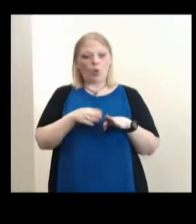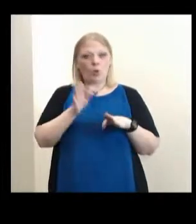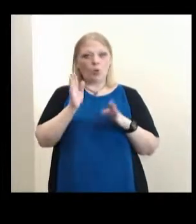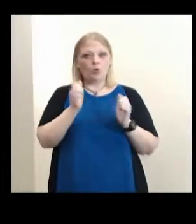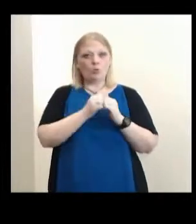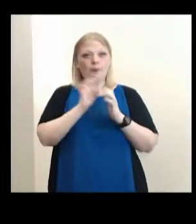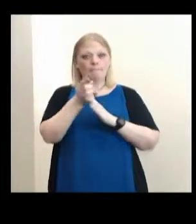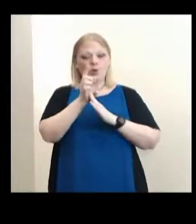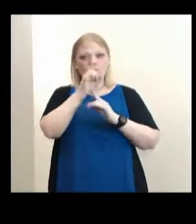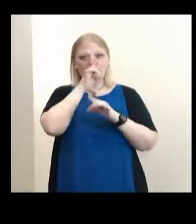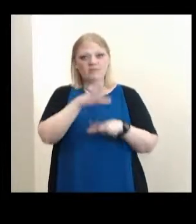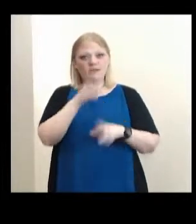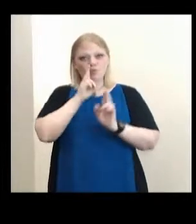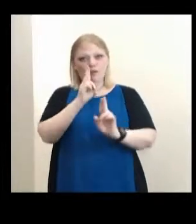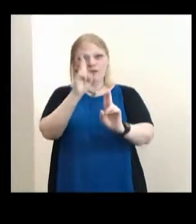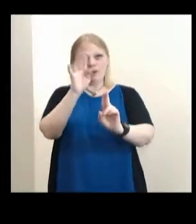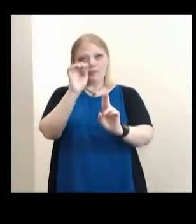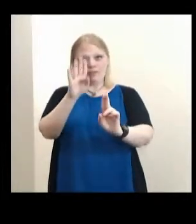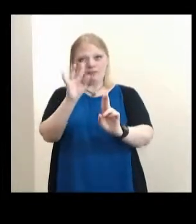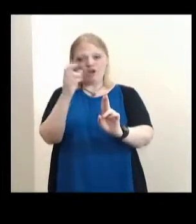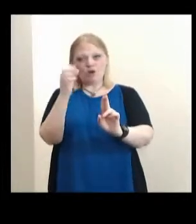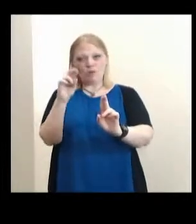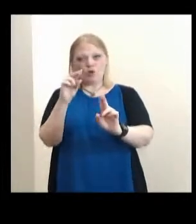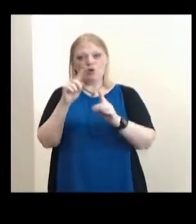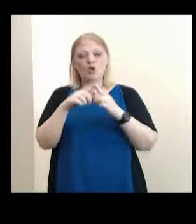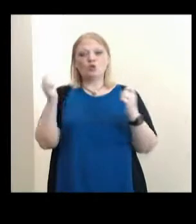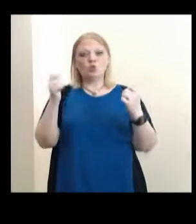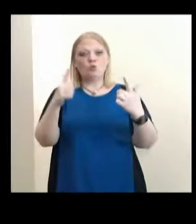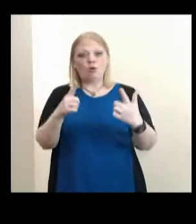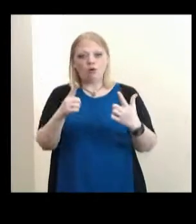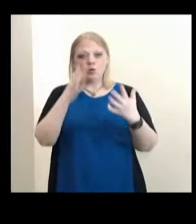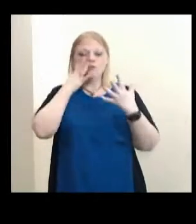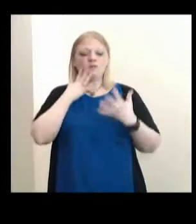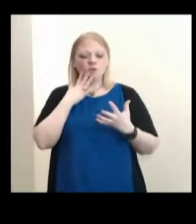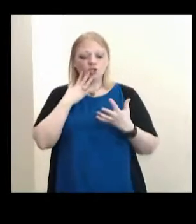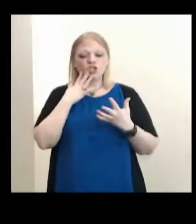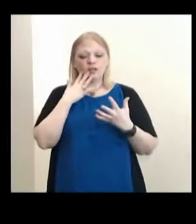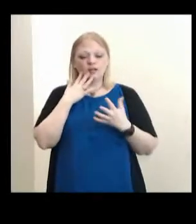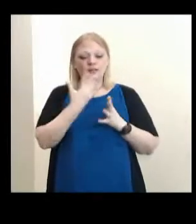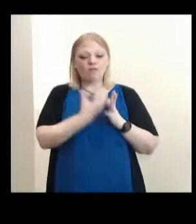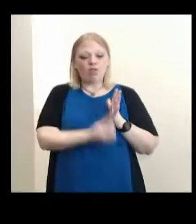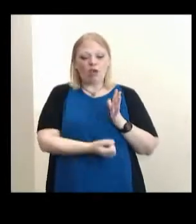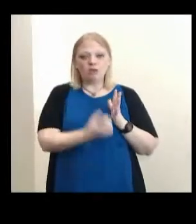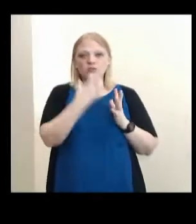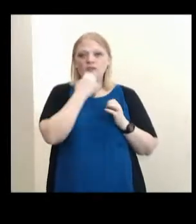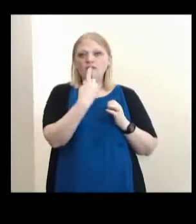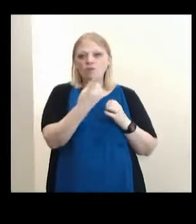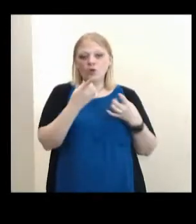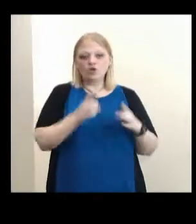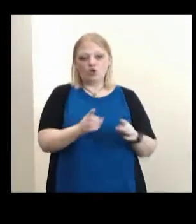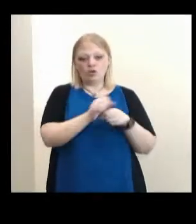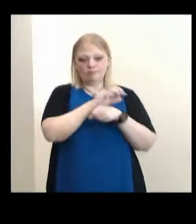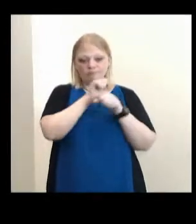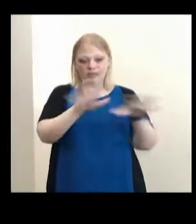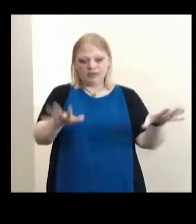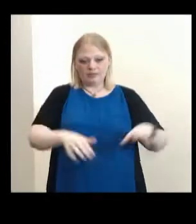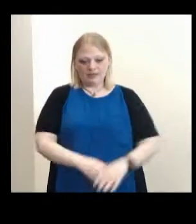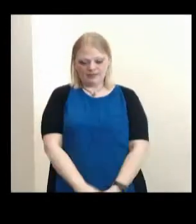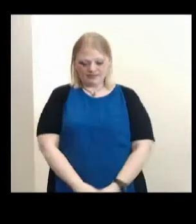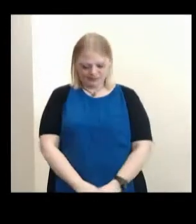in honor of Bob Farmer and to all those who've unfortunately lost loved ones during the COVID-19 pandemic.